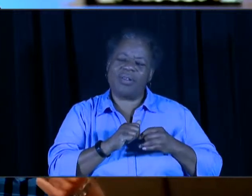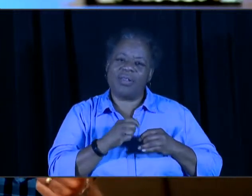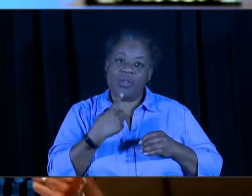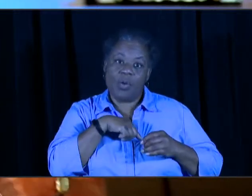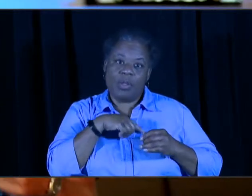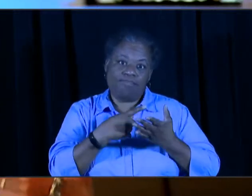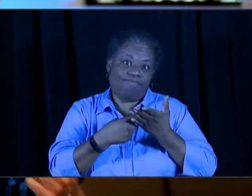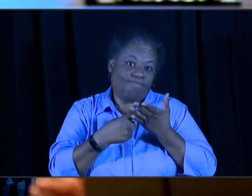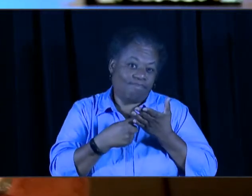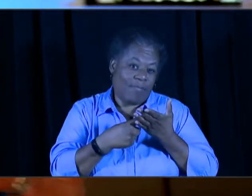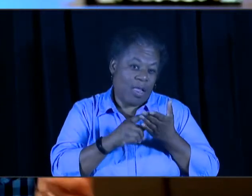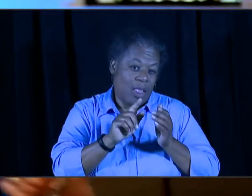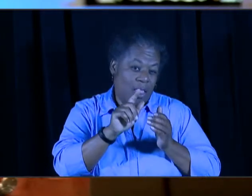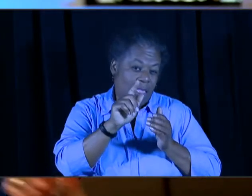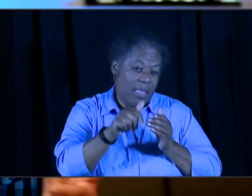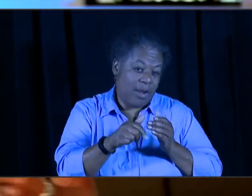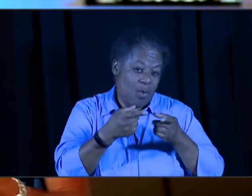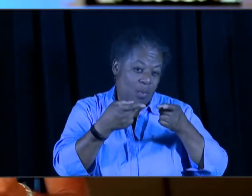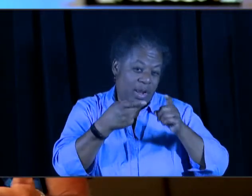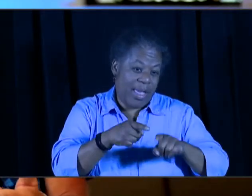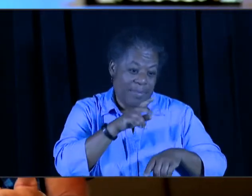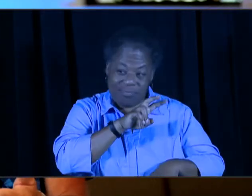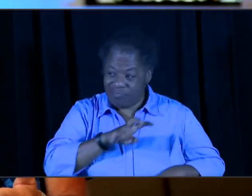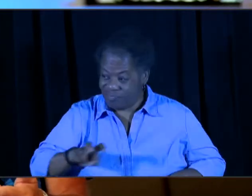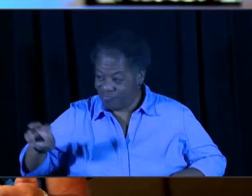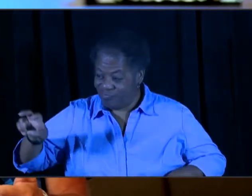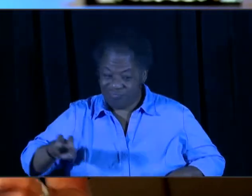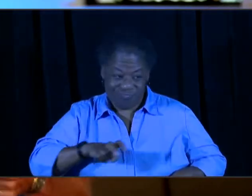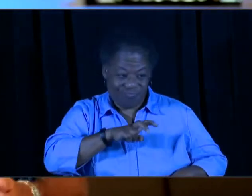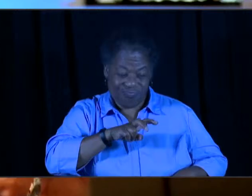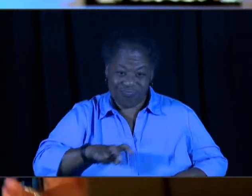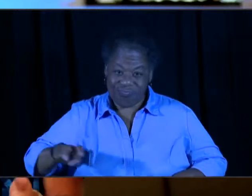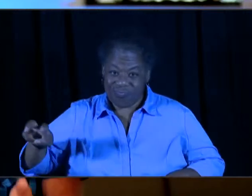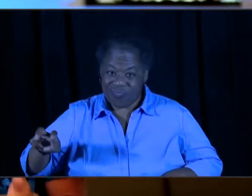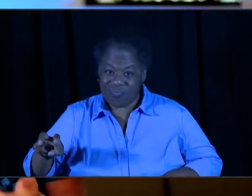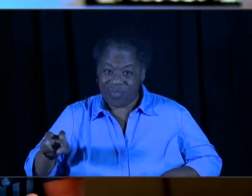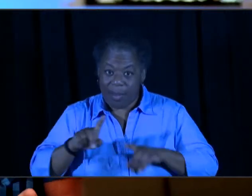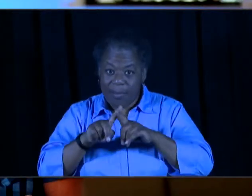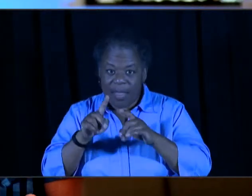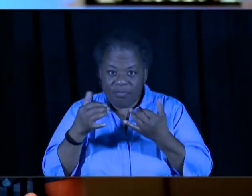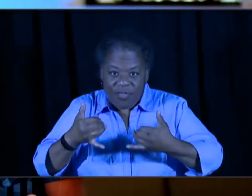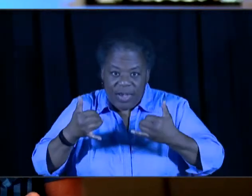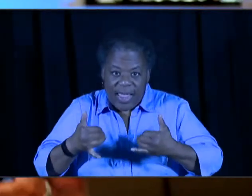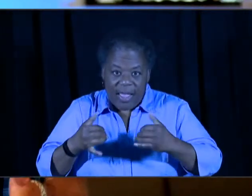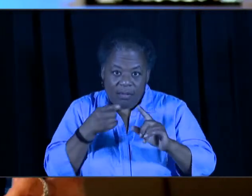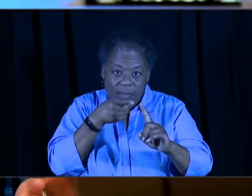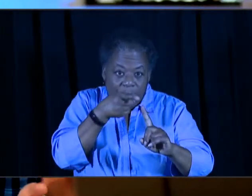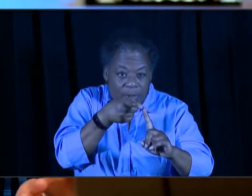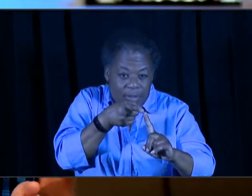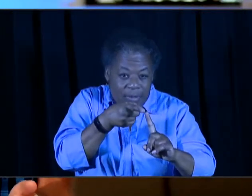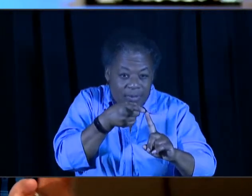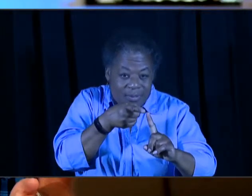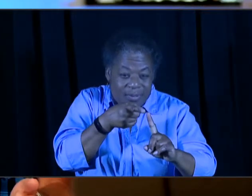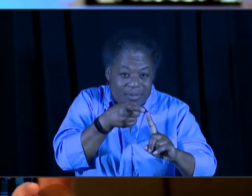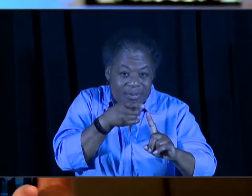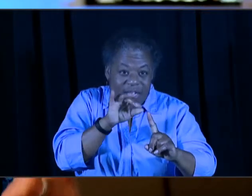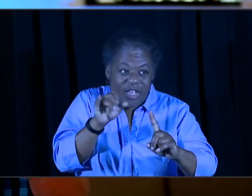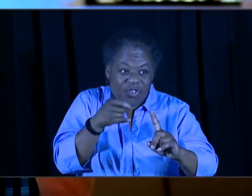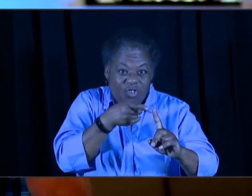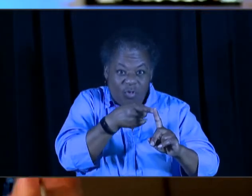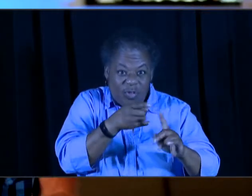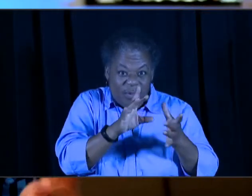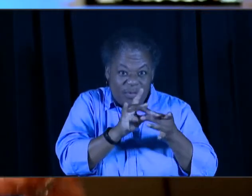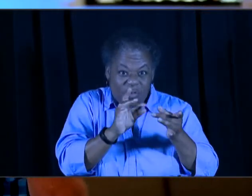in a minute about what happened during that back and forth time. But for now, I simply want to make the point that this Joseph story